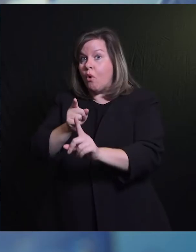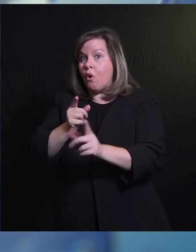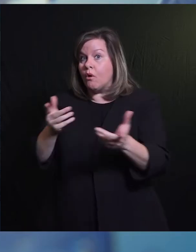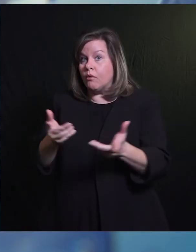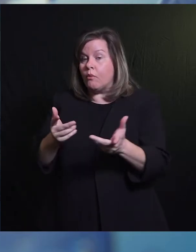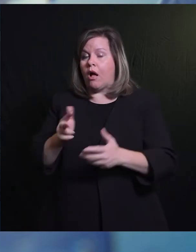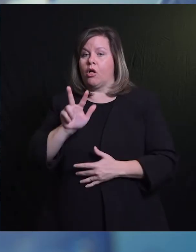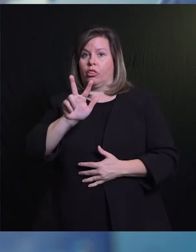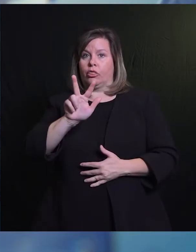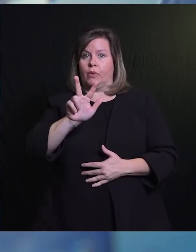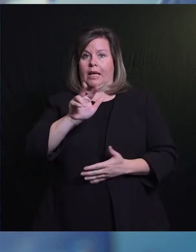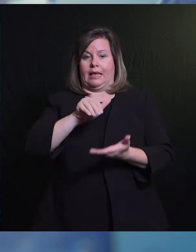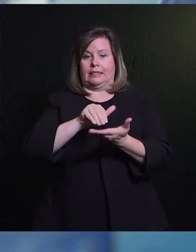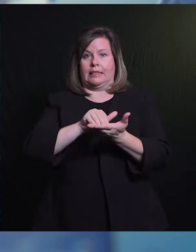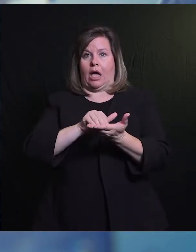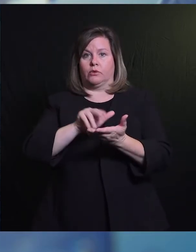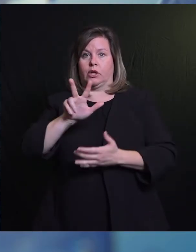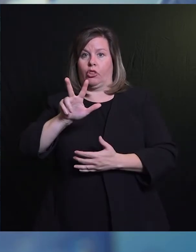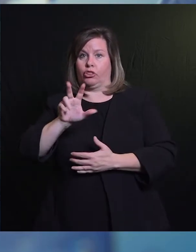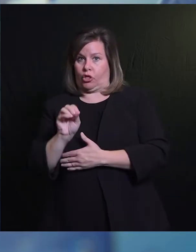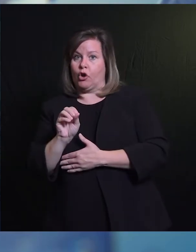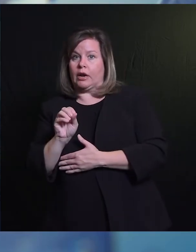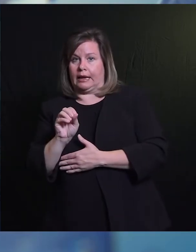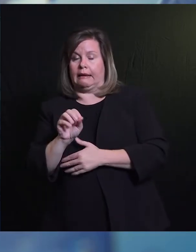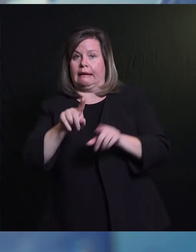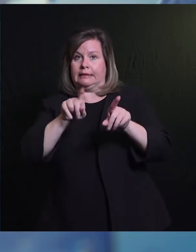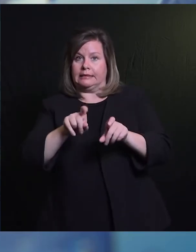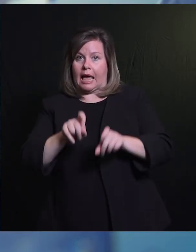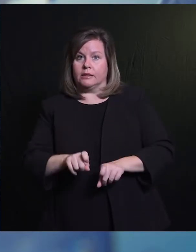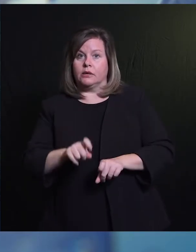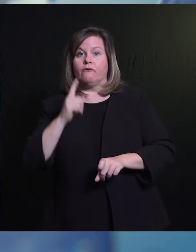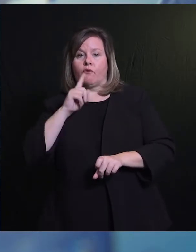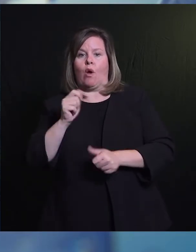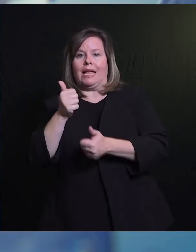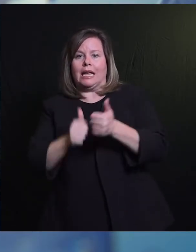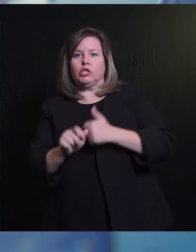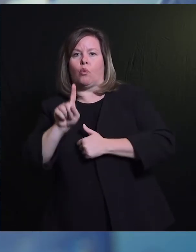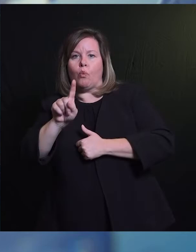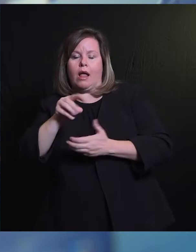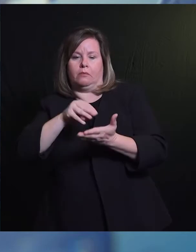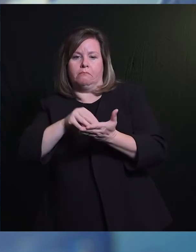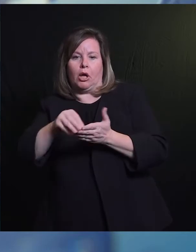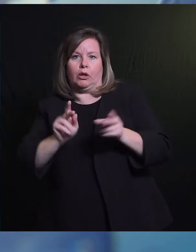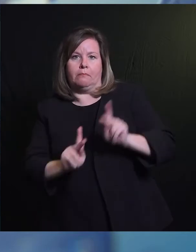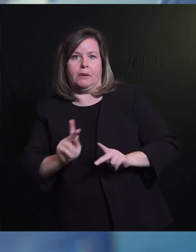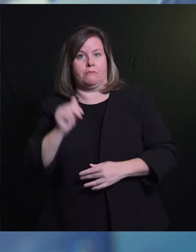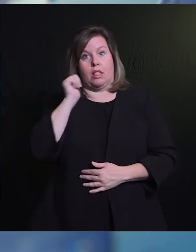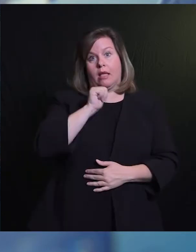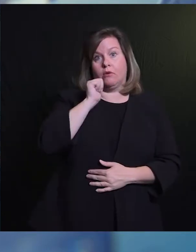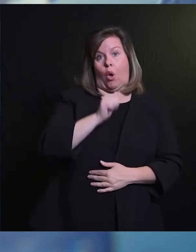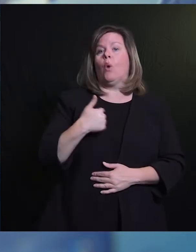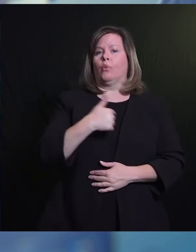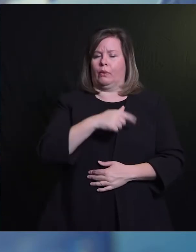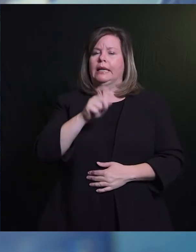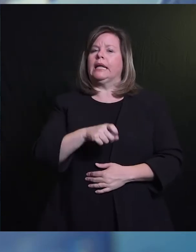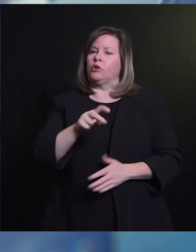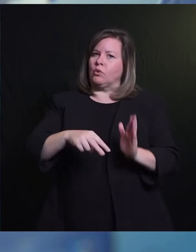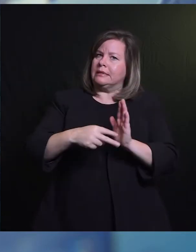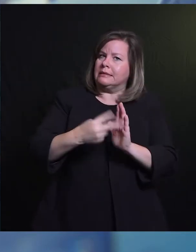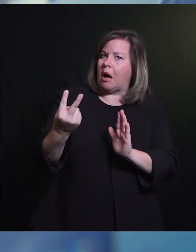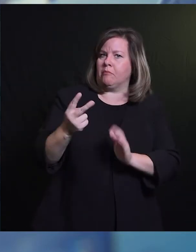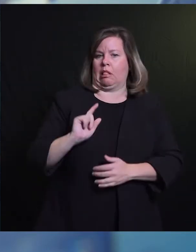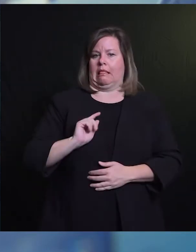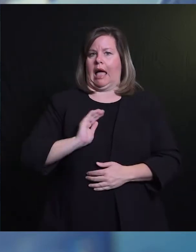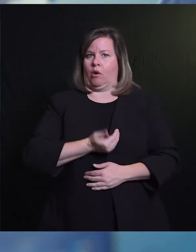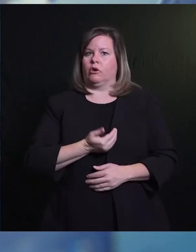3,030 tests conducted per million of population per day. So we need to do a little more than double the amount of testing that we're doing